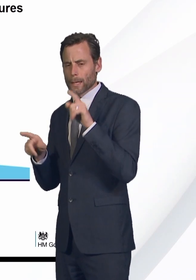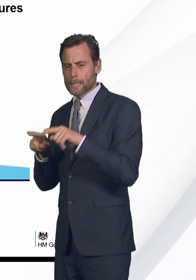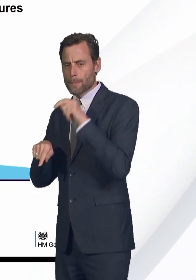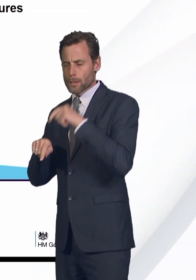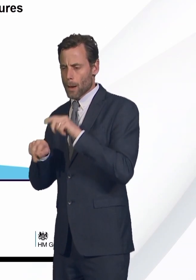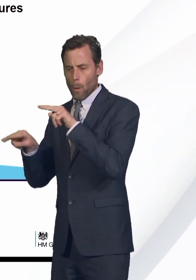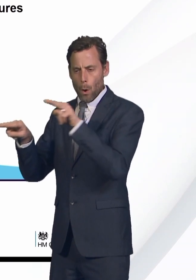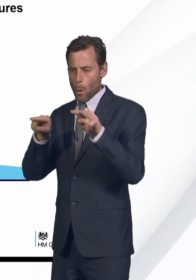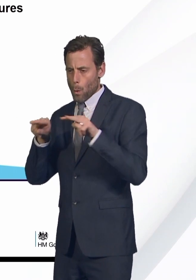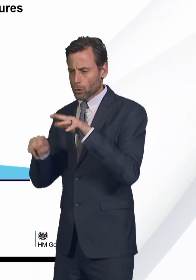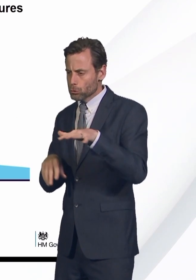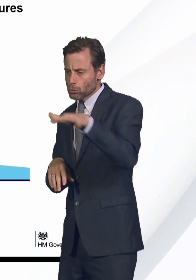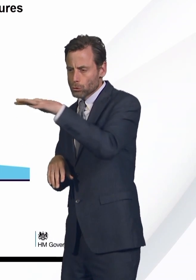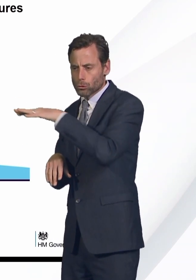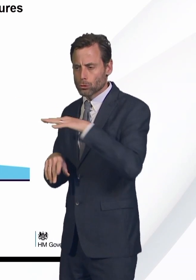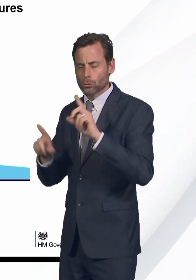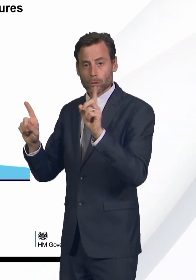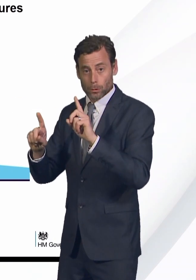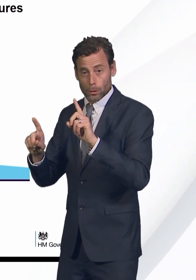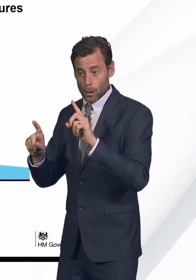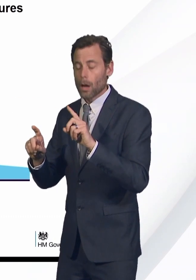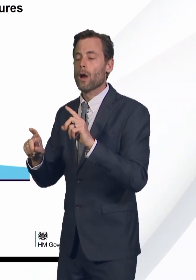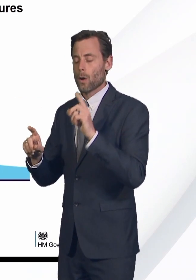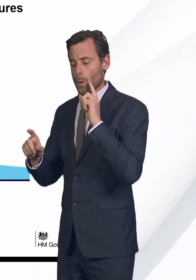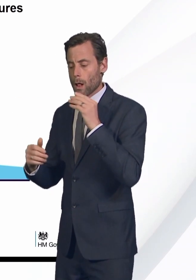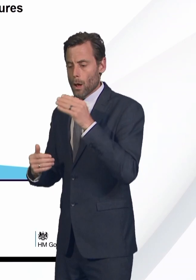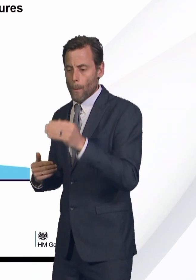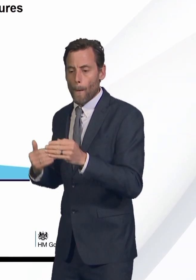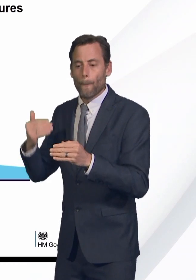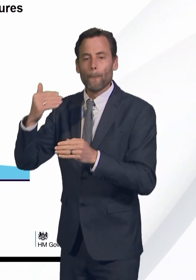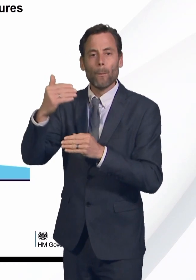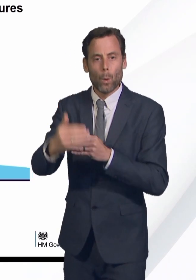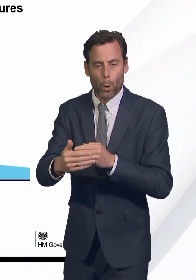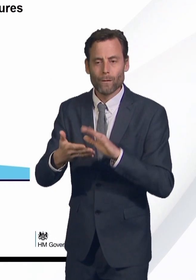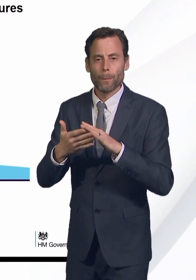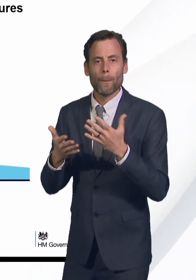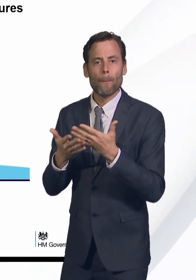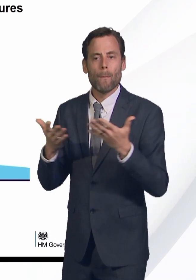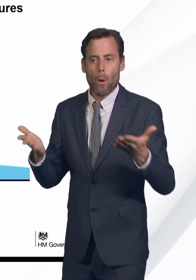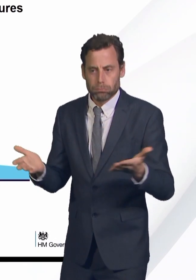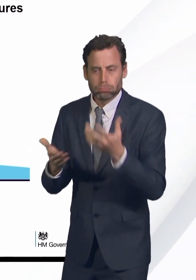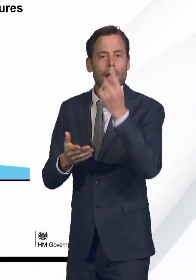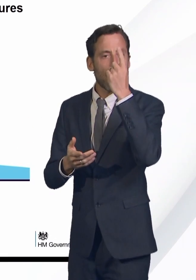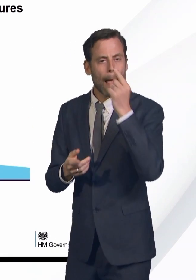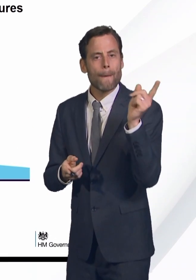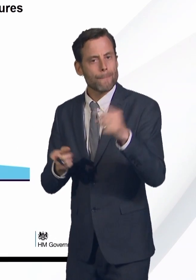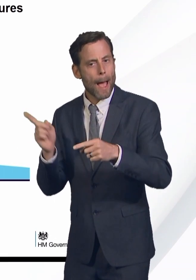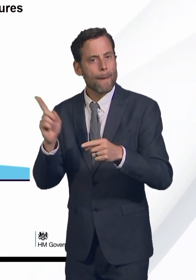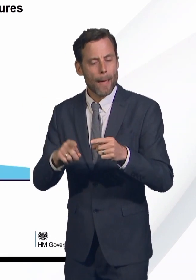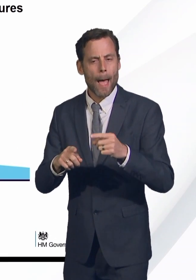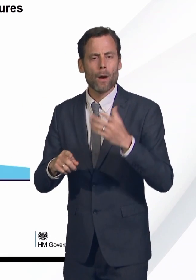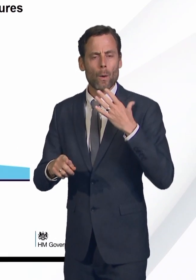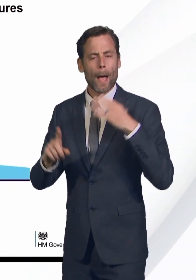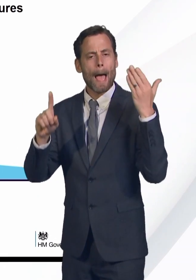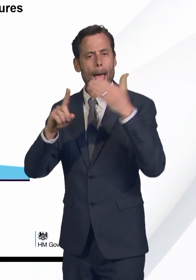gradually ease the lockdown and begin to allow people to return to their way of life, but